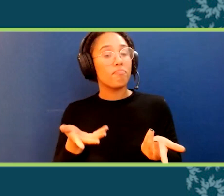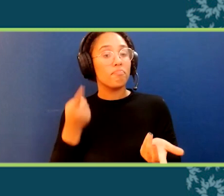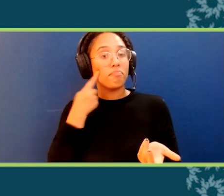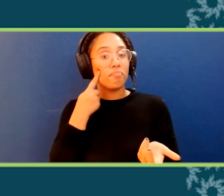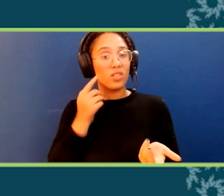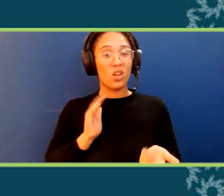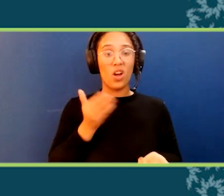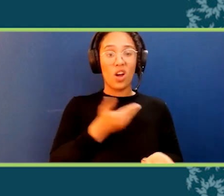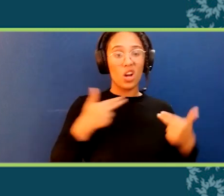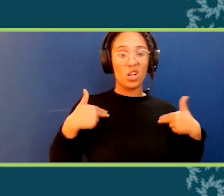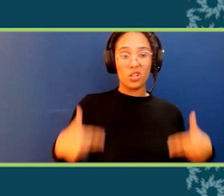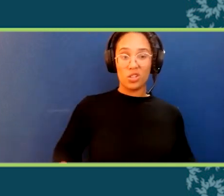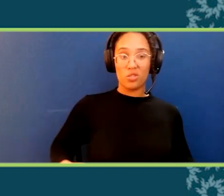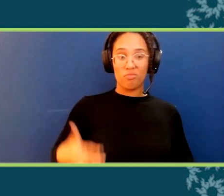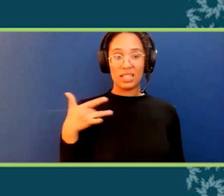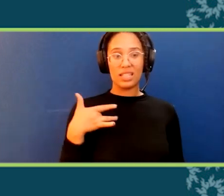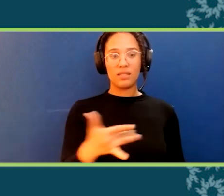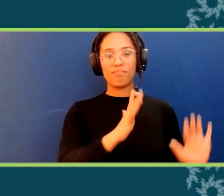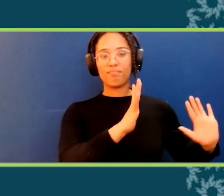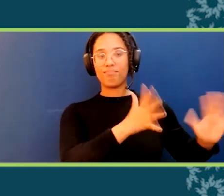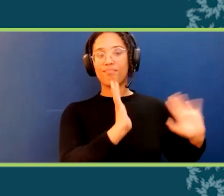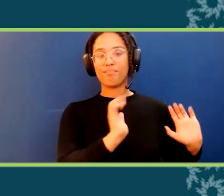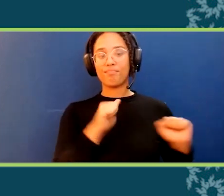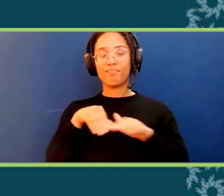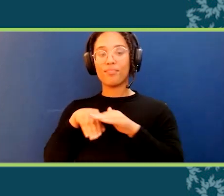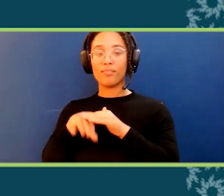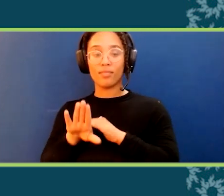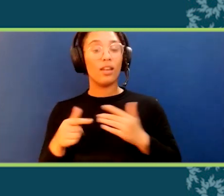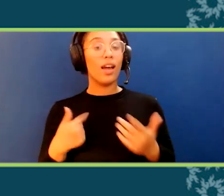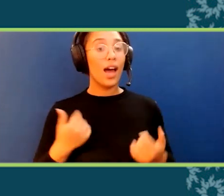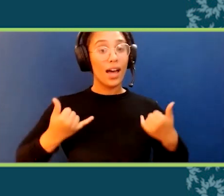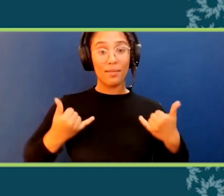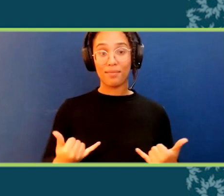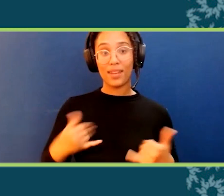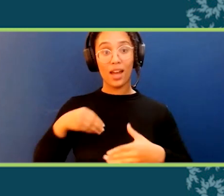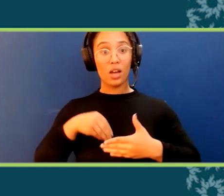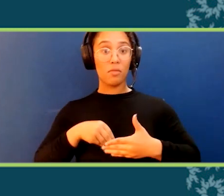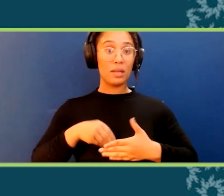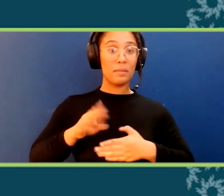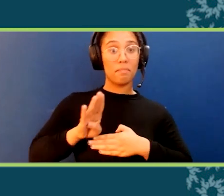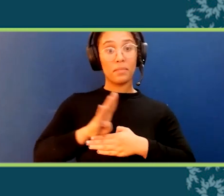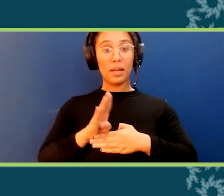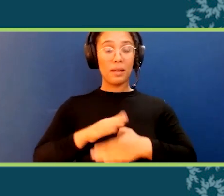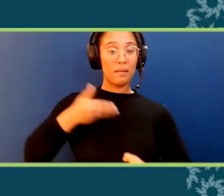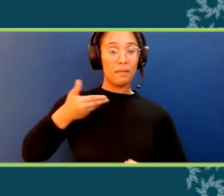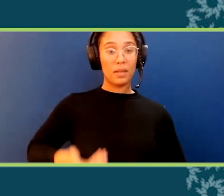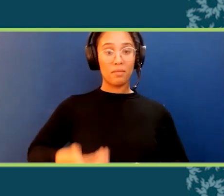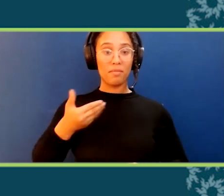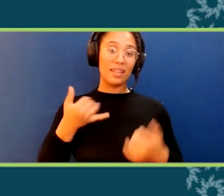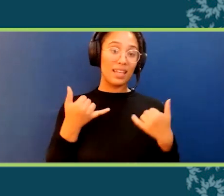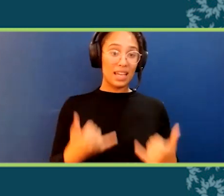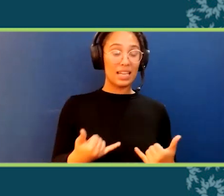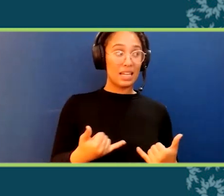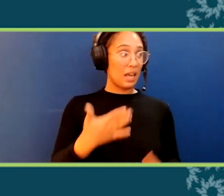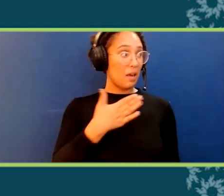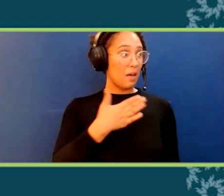our humanity at the door. Like, oh, I have now entered the business me, and now all of my feelings